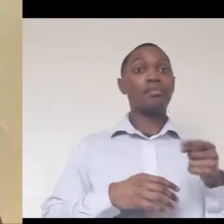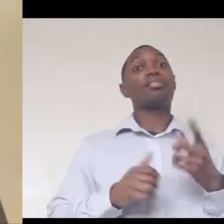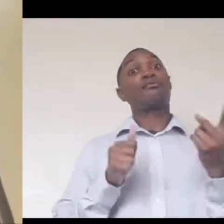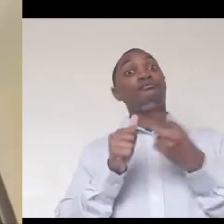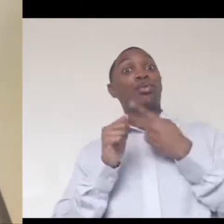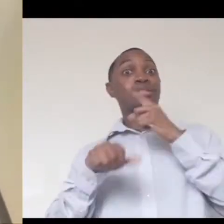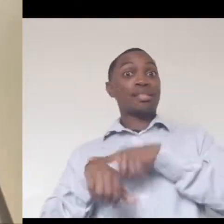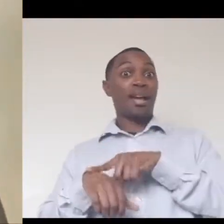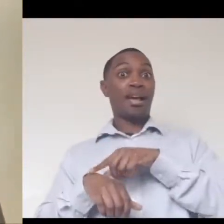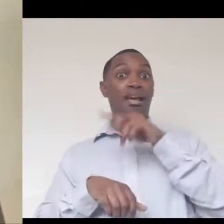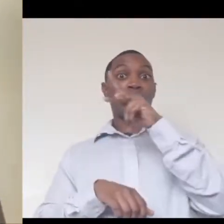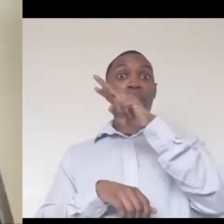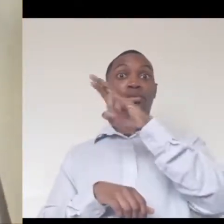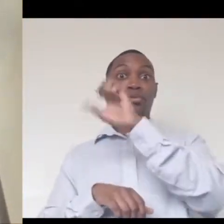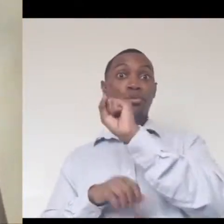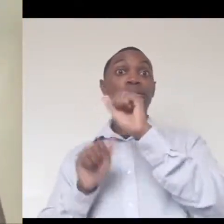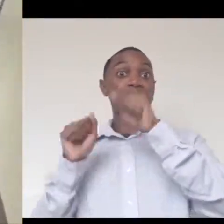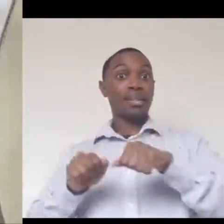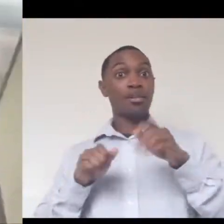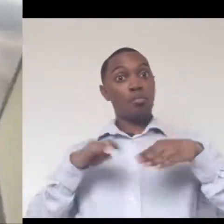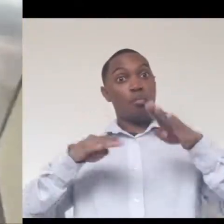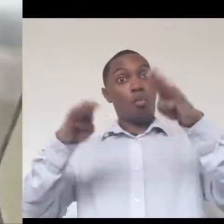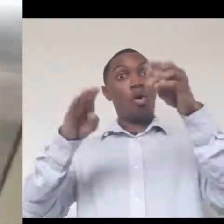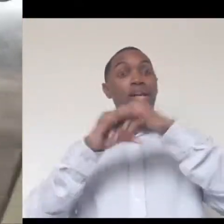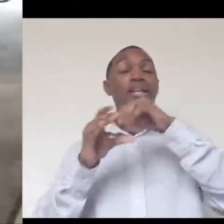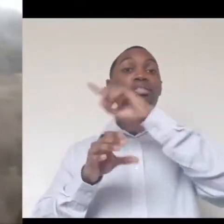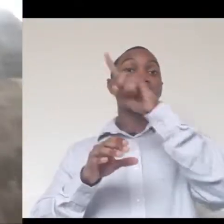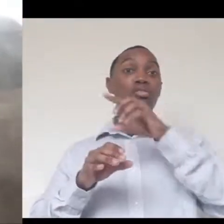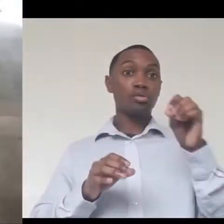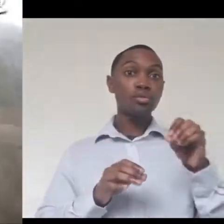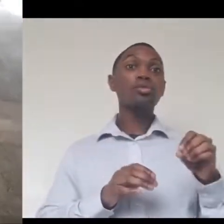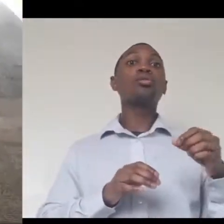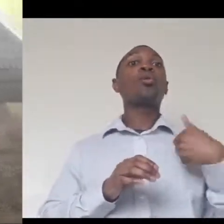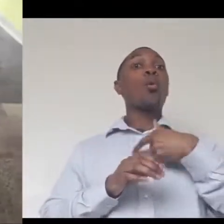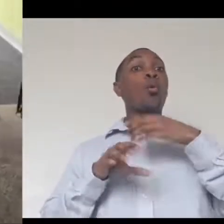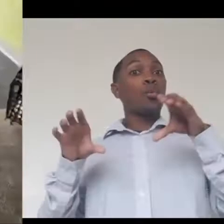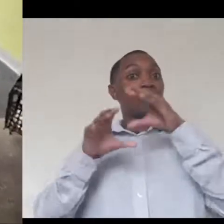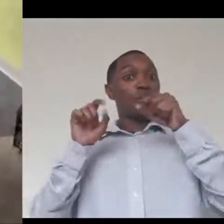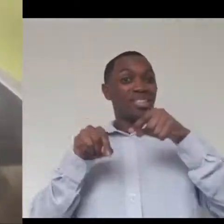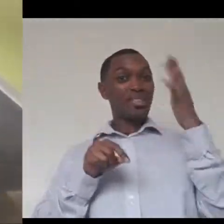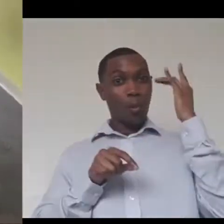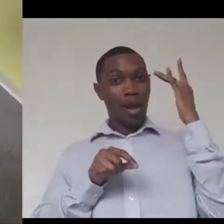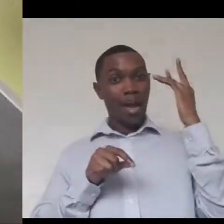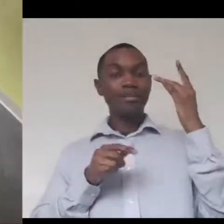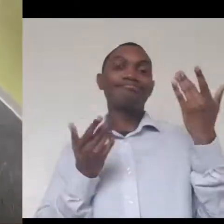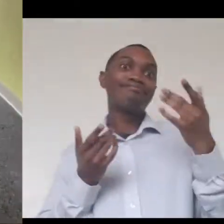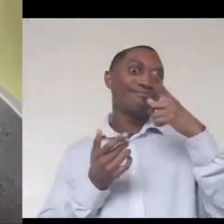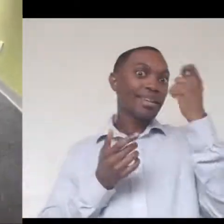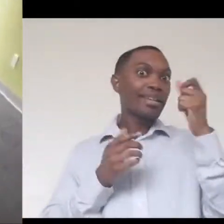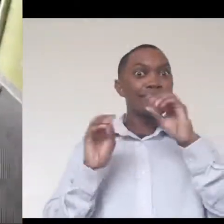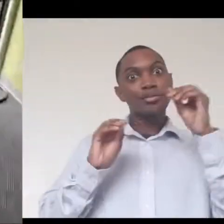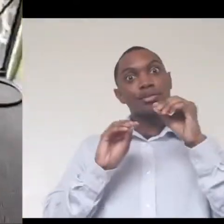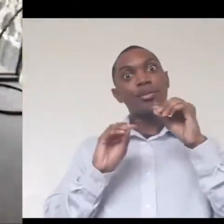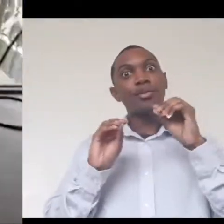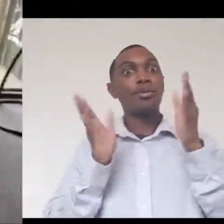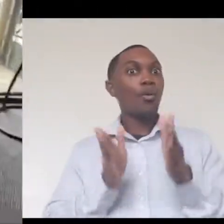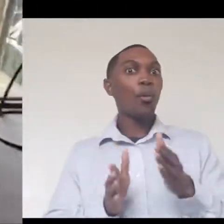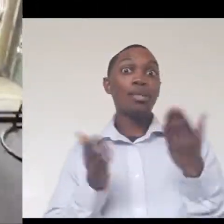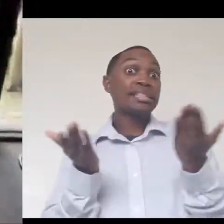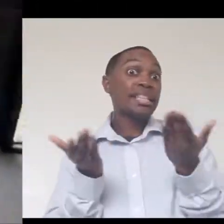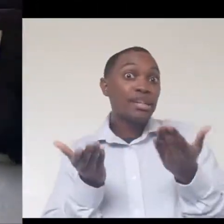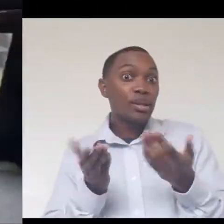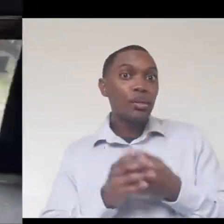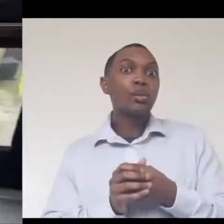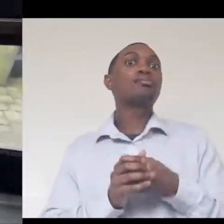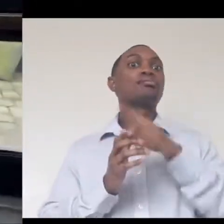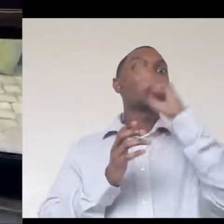Kris has been able to walk in the zoo. This is something that we can do because there's nobody else here, right? So it's a unique opportunity for our